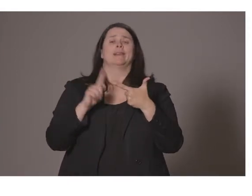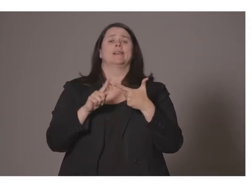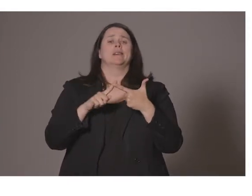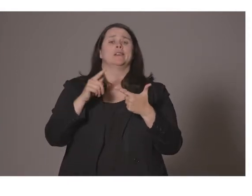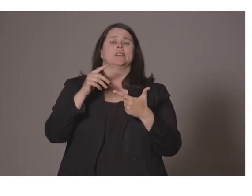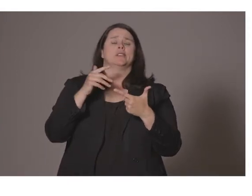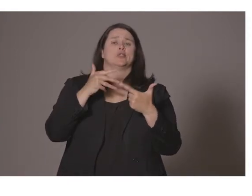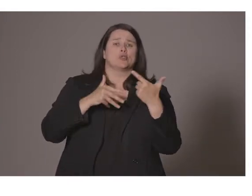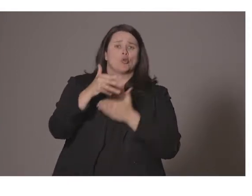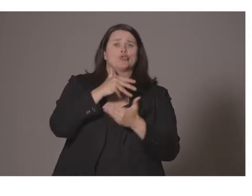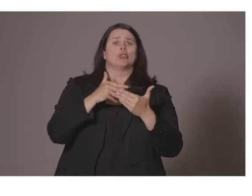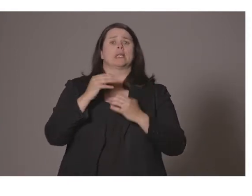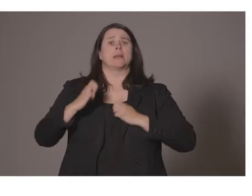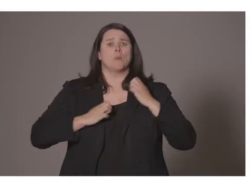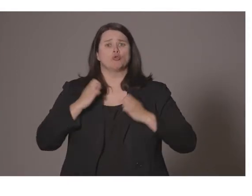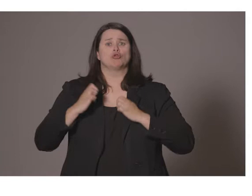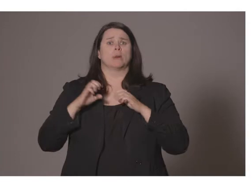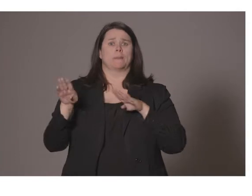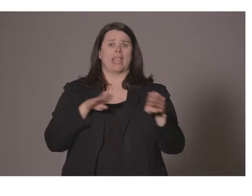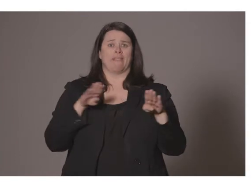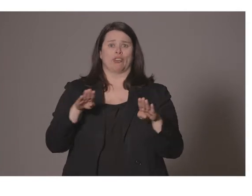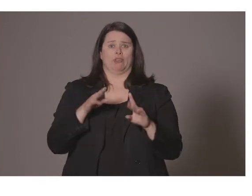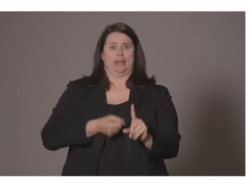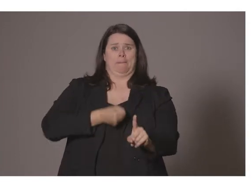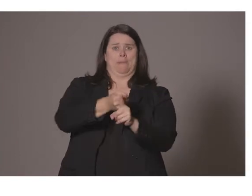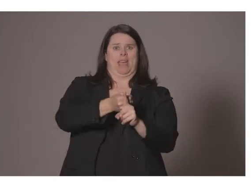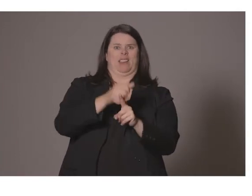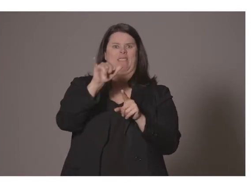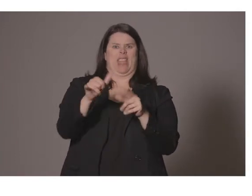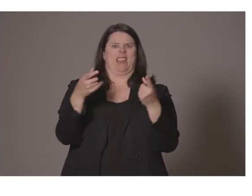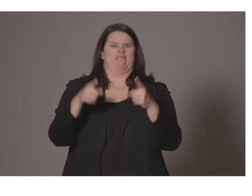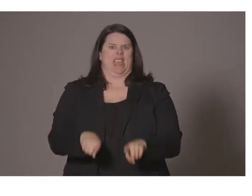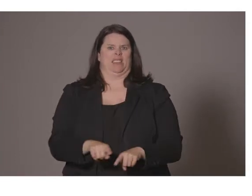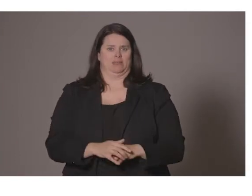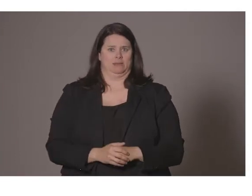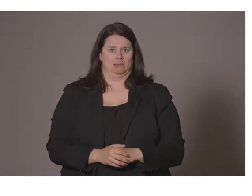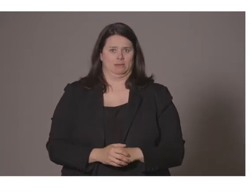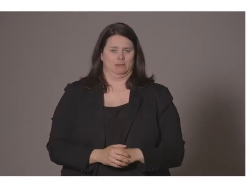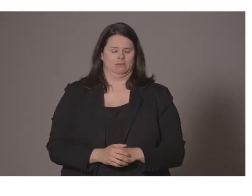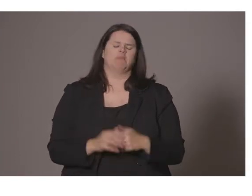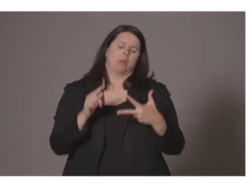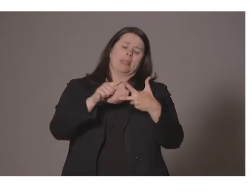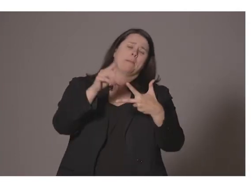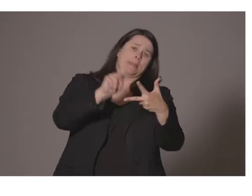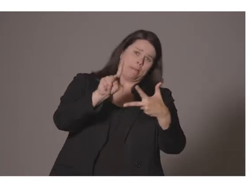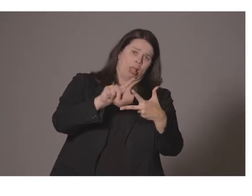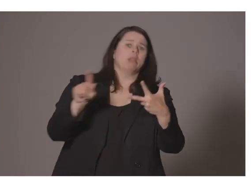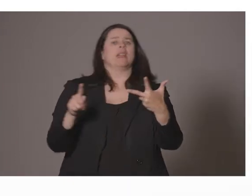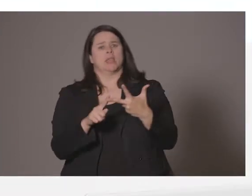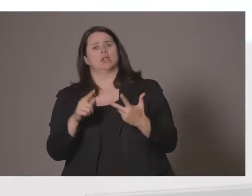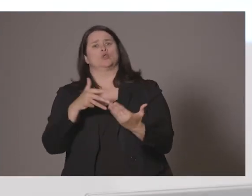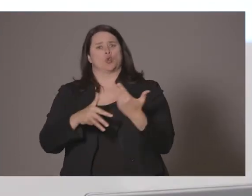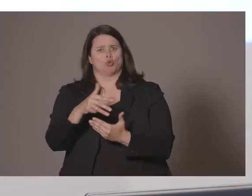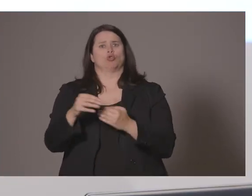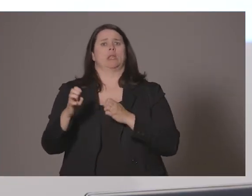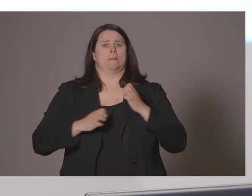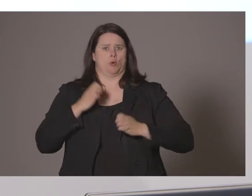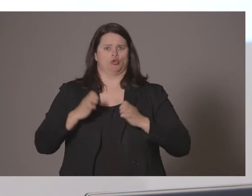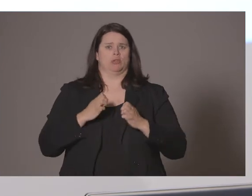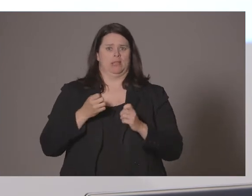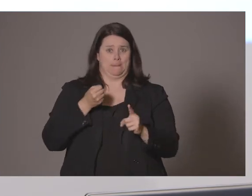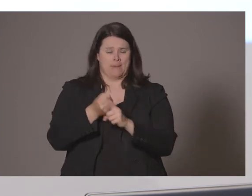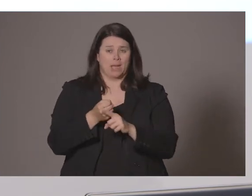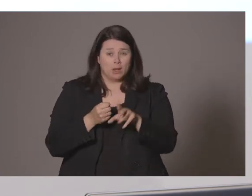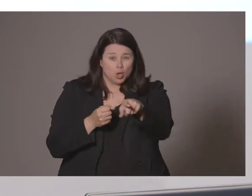relational impacts of the event itself. Has anybody had the experience where you started